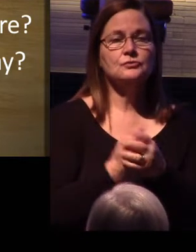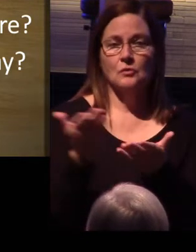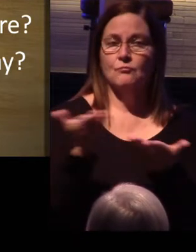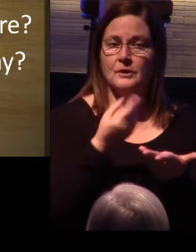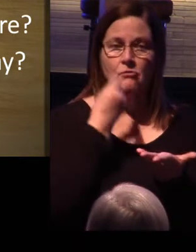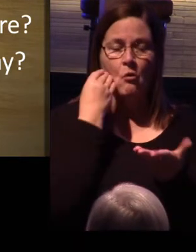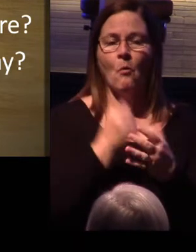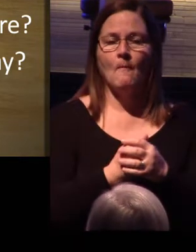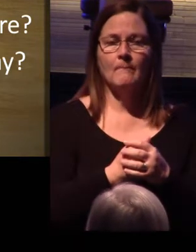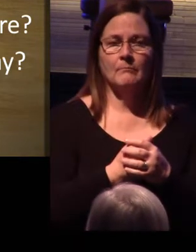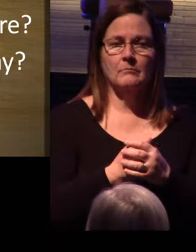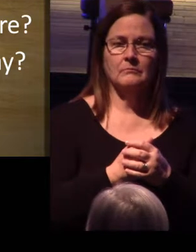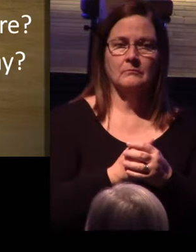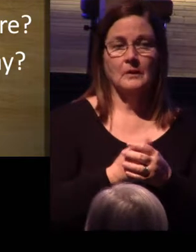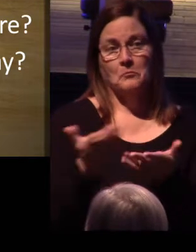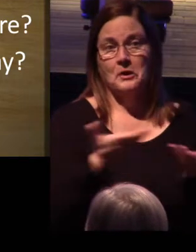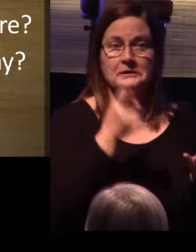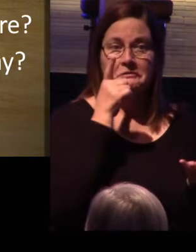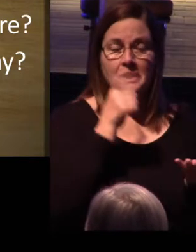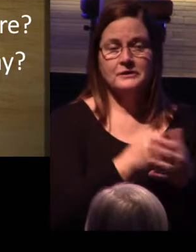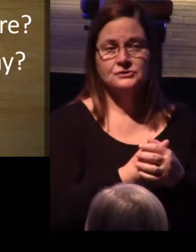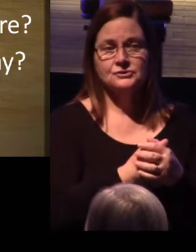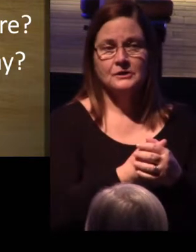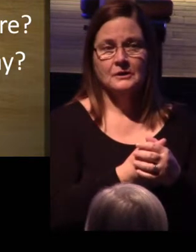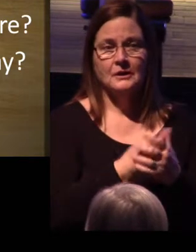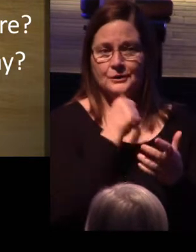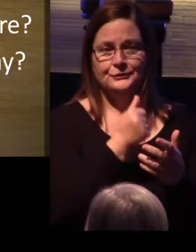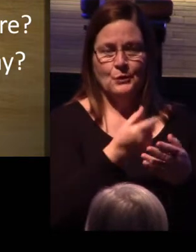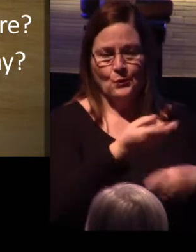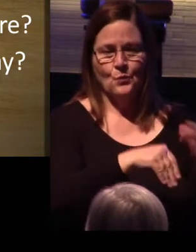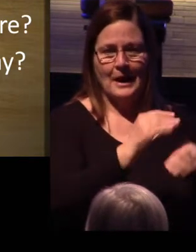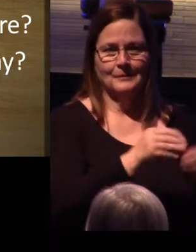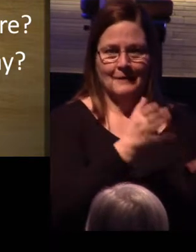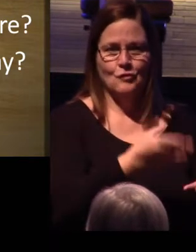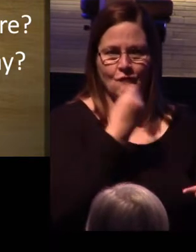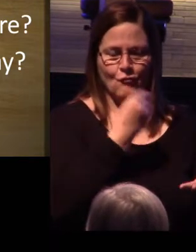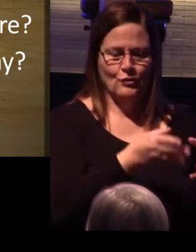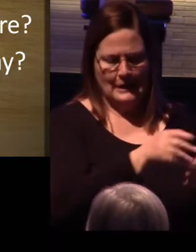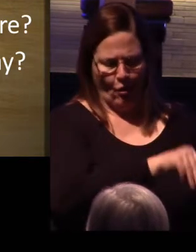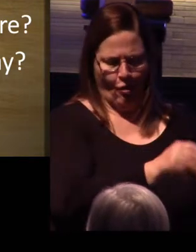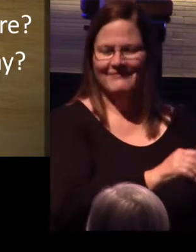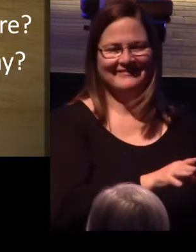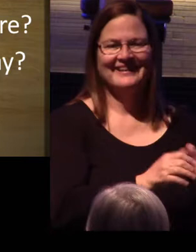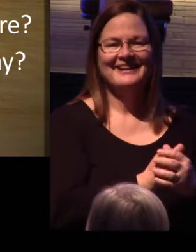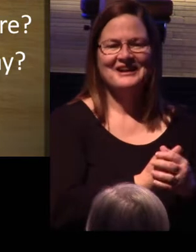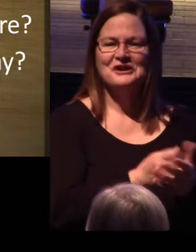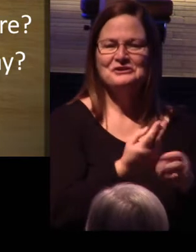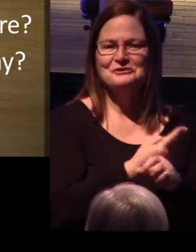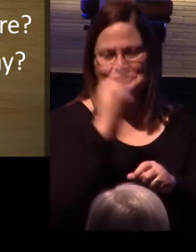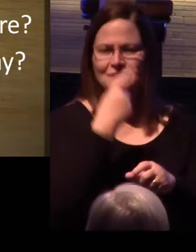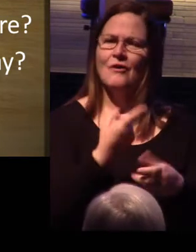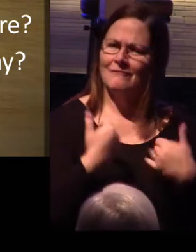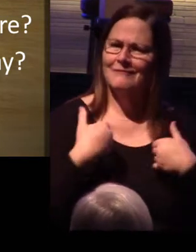take this home with you, take it out to lunch with you, and don't wrap leftovers in it, but actually use it to have